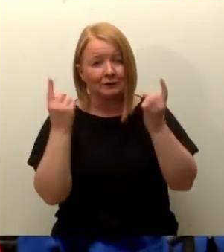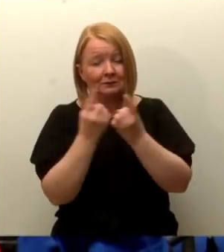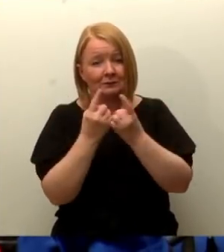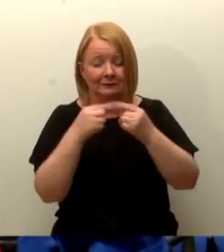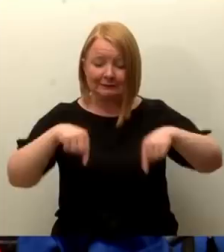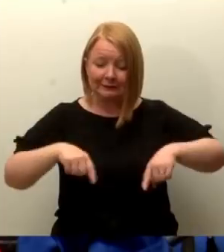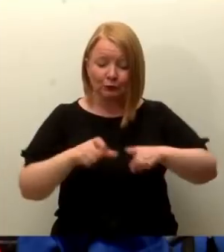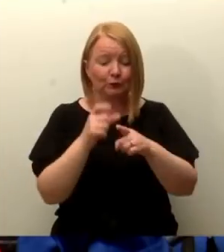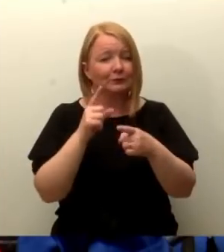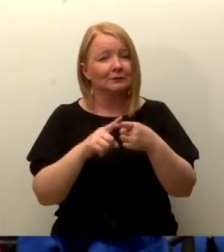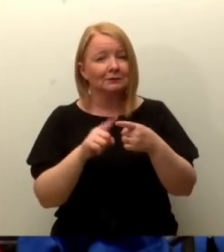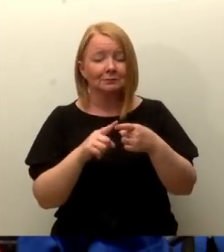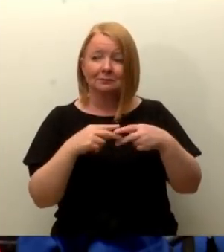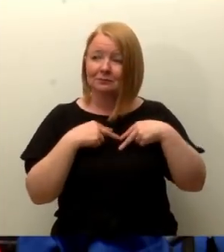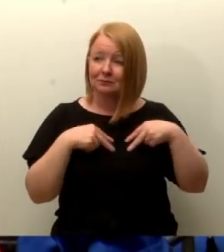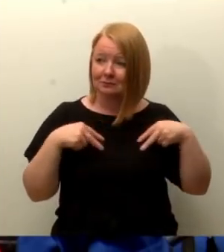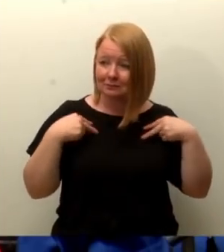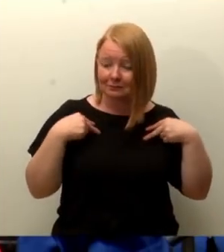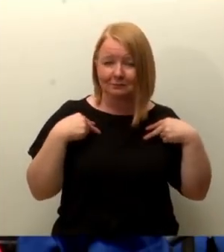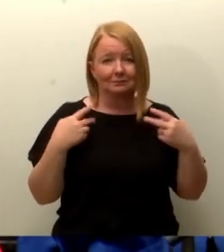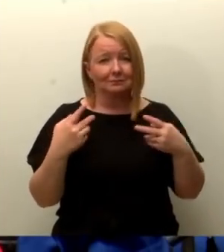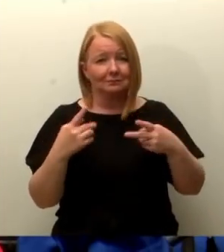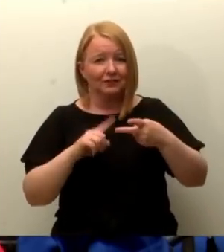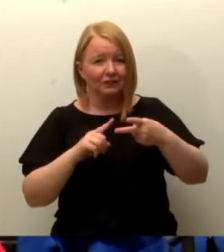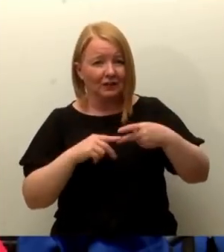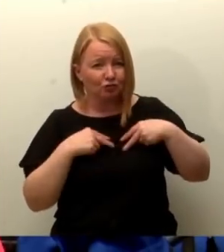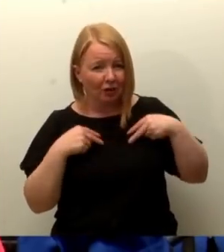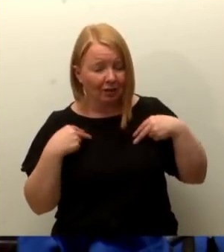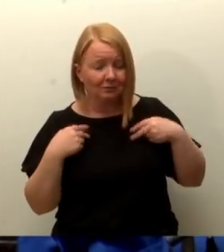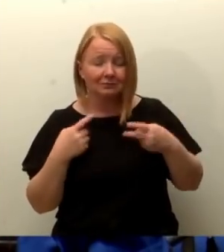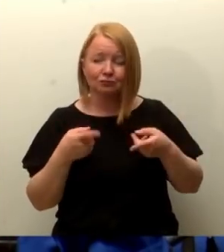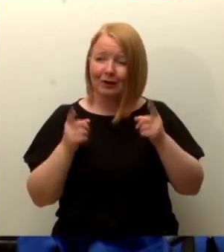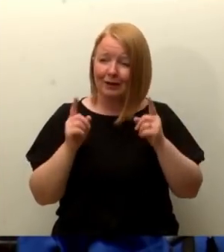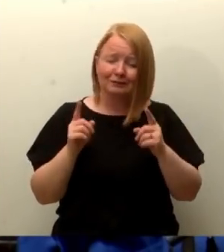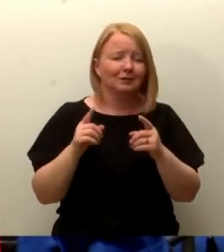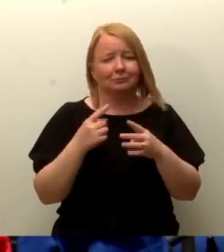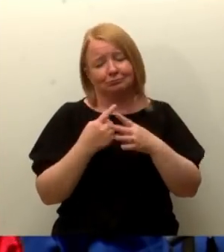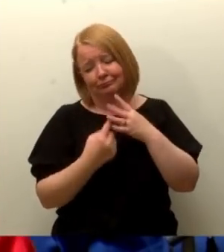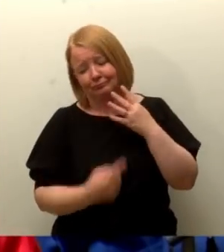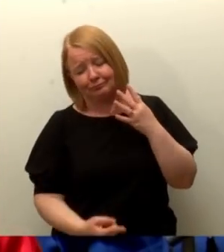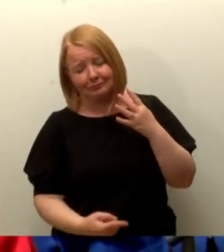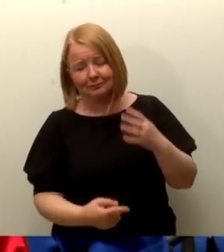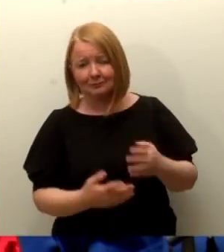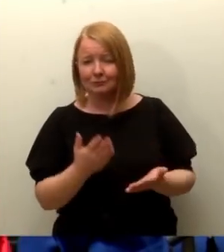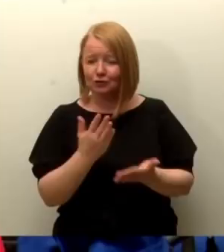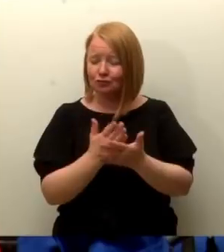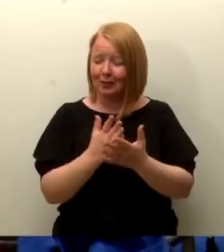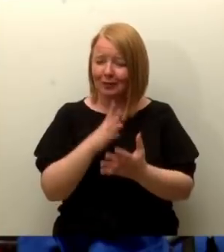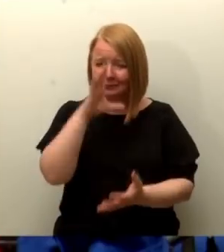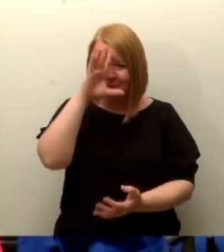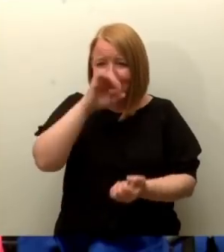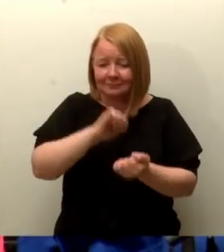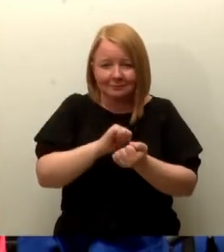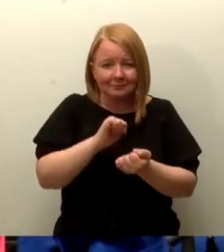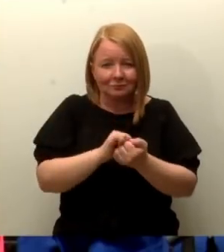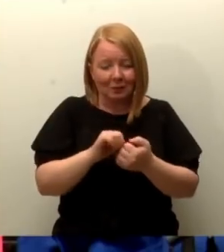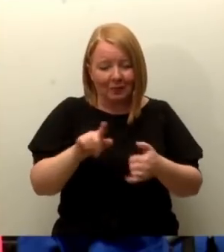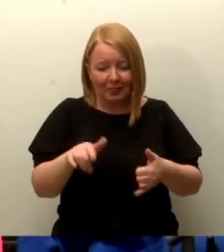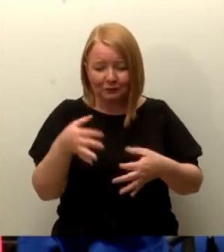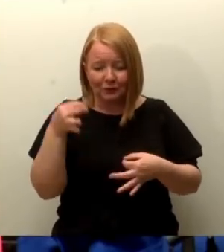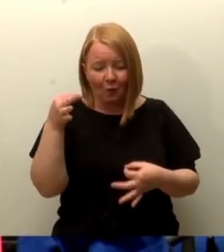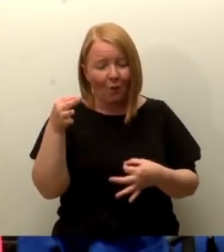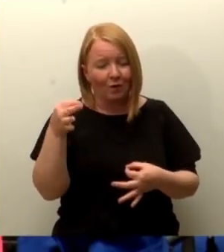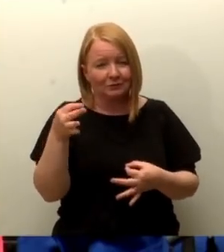Dundee, the Chancellor, the Vice Chancellor, the Dean, the Rector. I'm really going to relish this award throughout